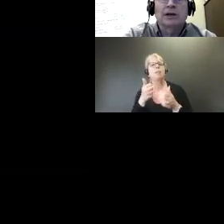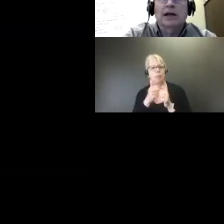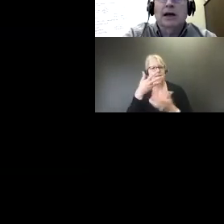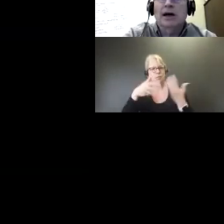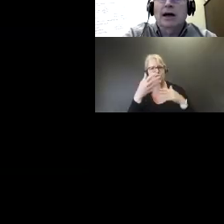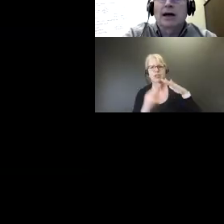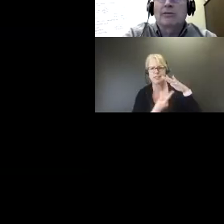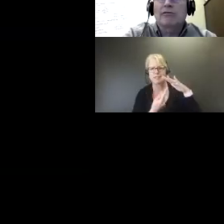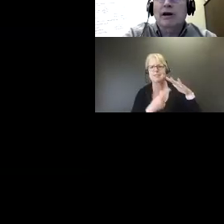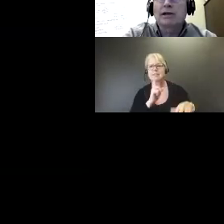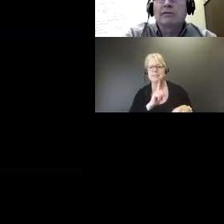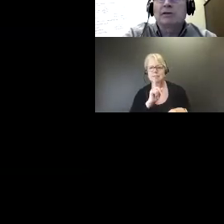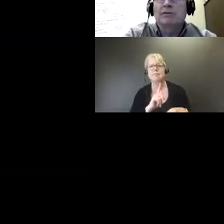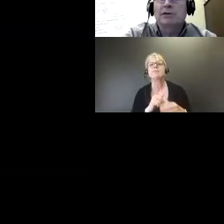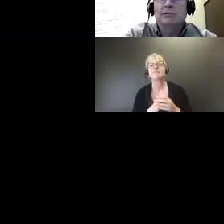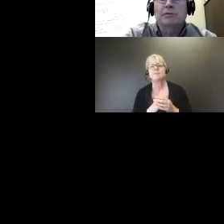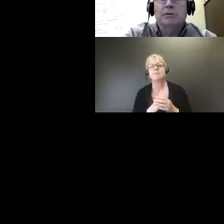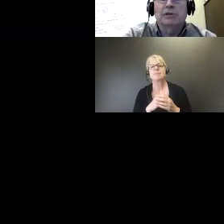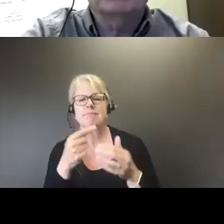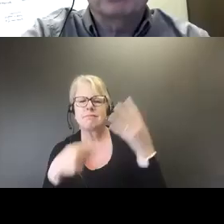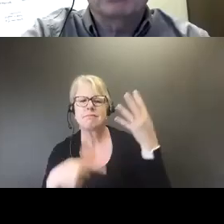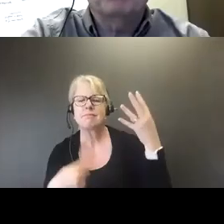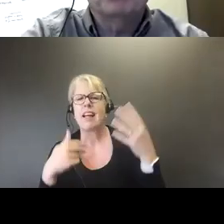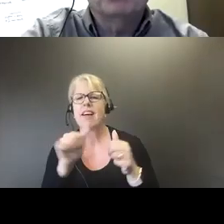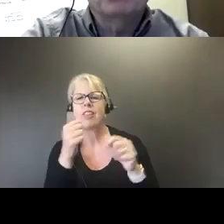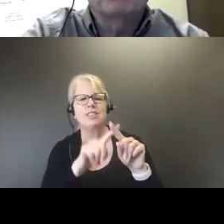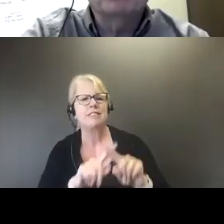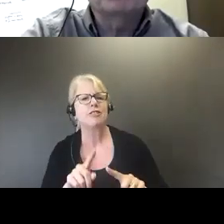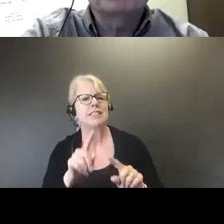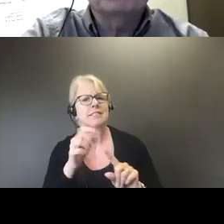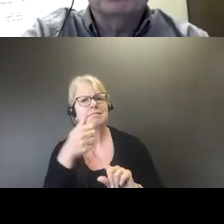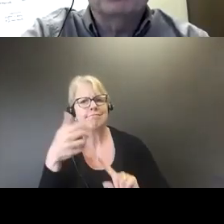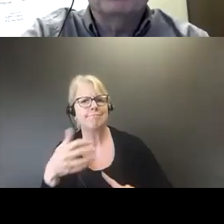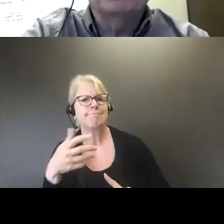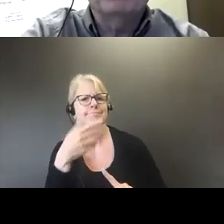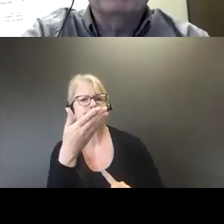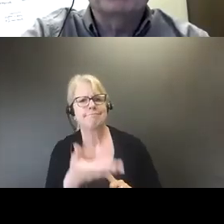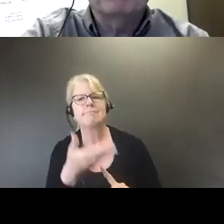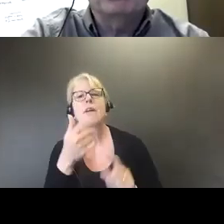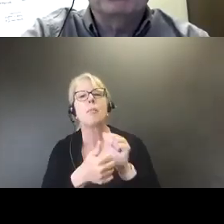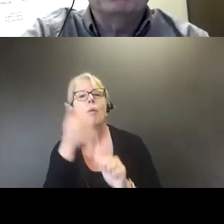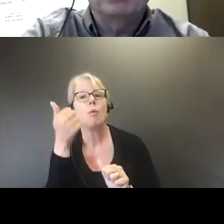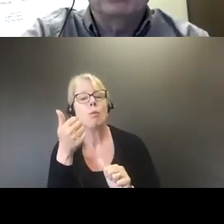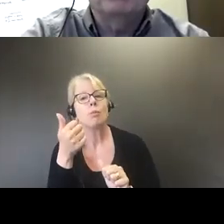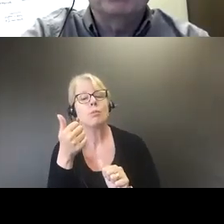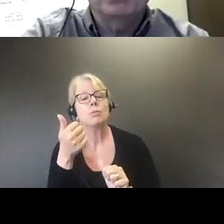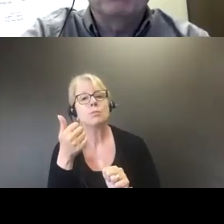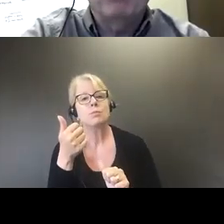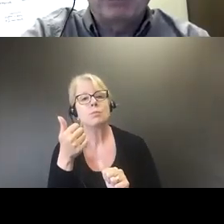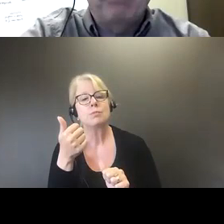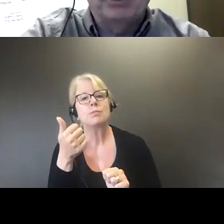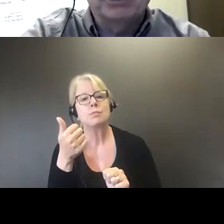loneliness, and a variety of interventions have been described. Most which have demonstrated